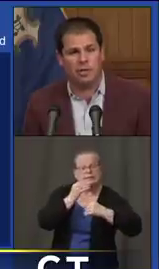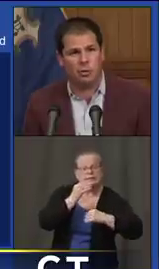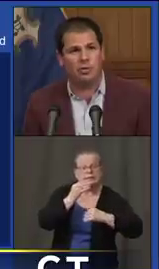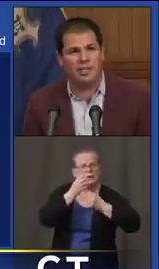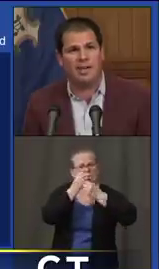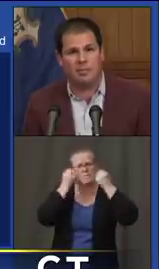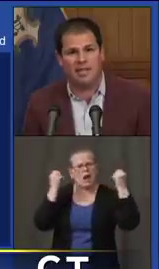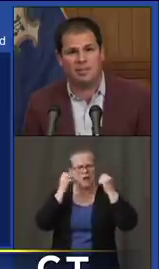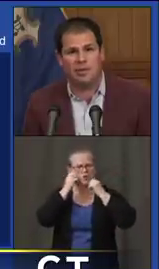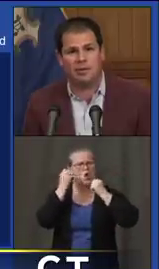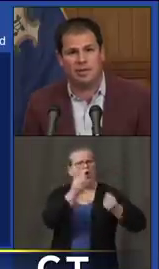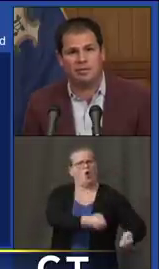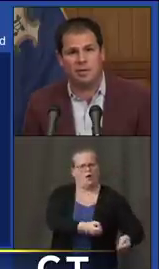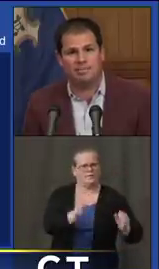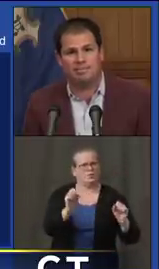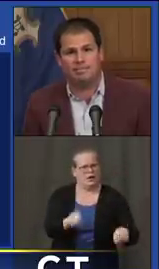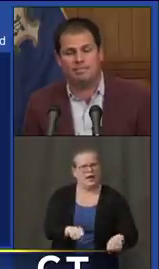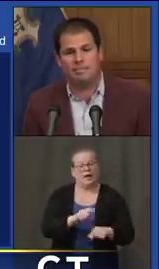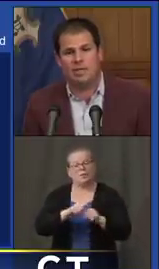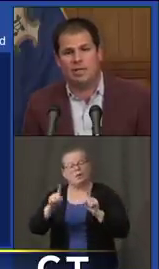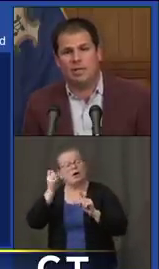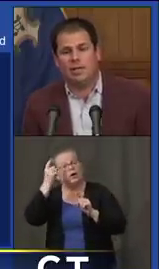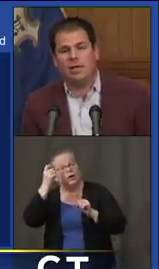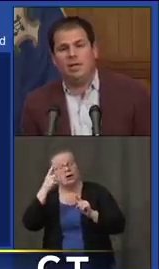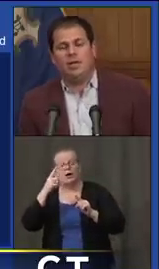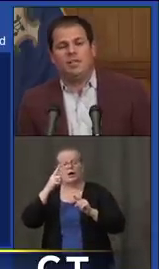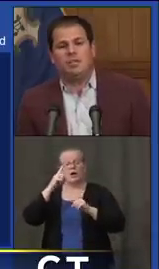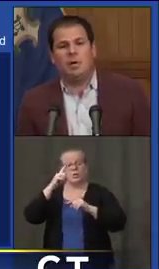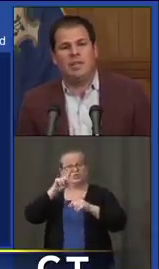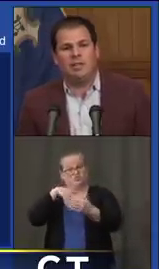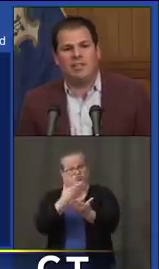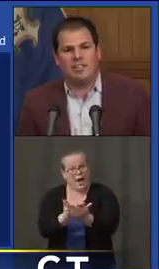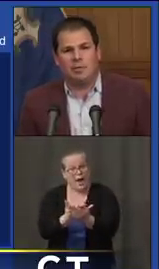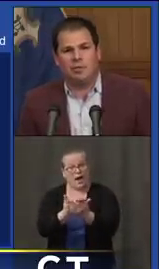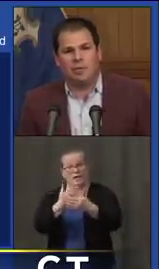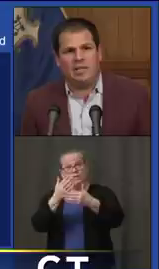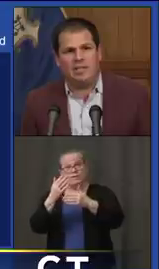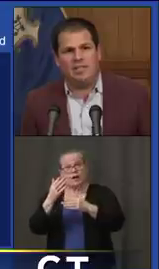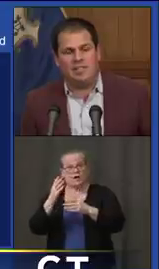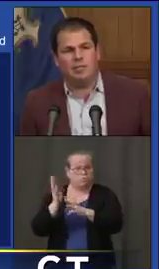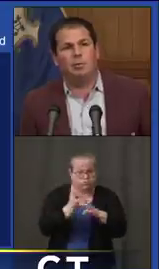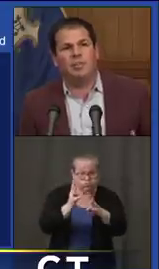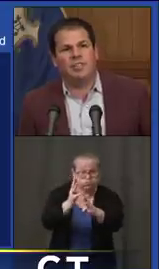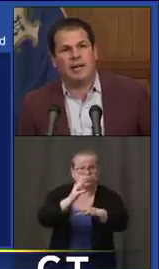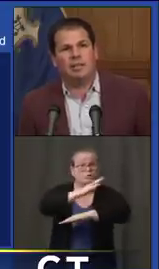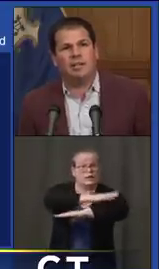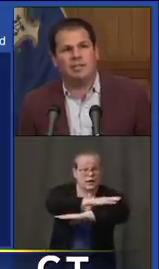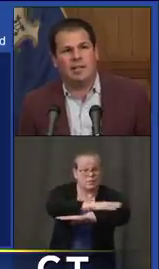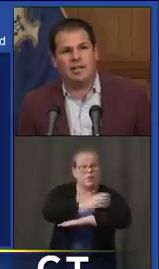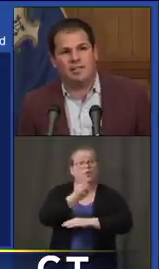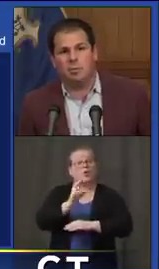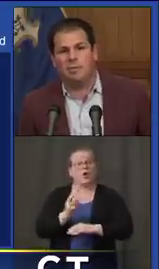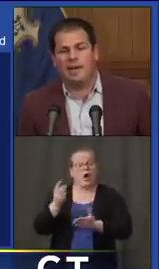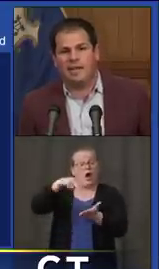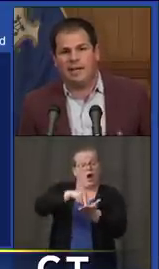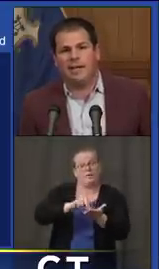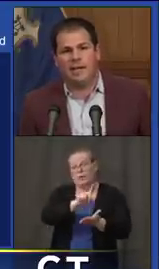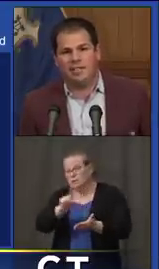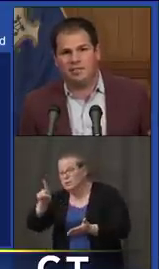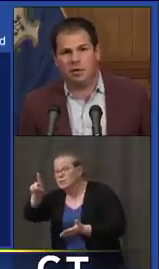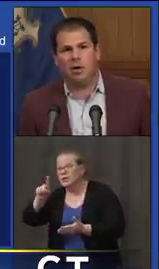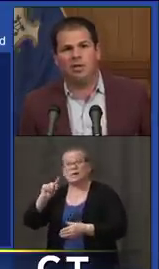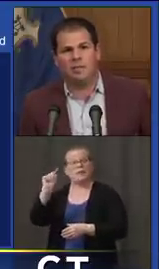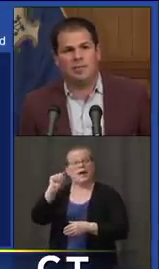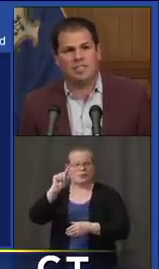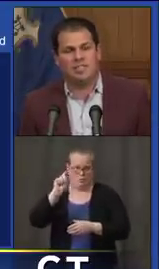bathroom, you will need to have a mask on in the restaurant. So one of the other things that we're doing, and DECD will put this out later tonight, is we're providing